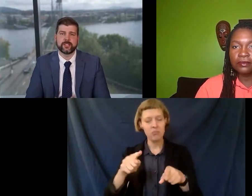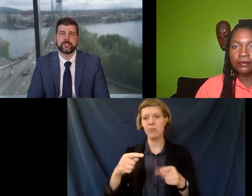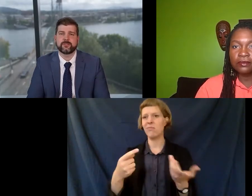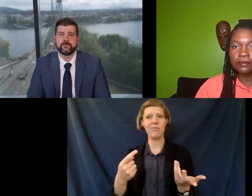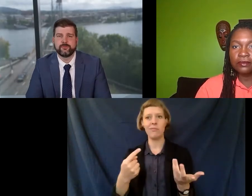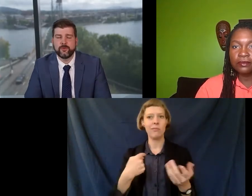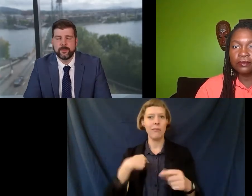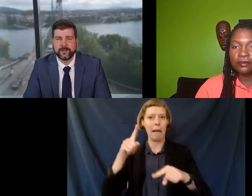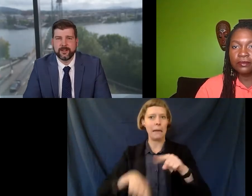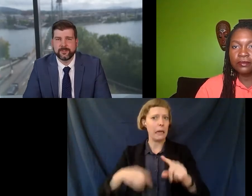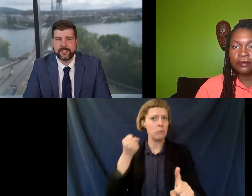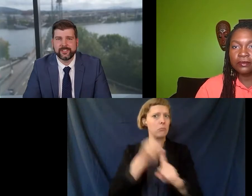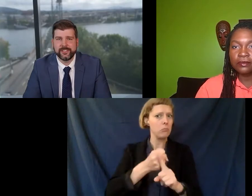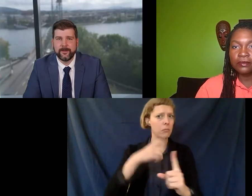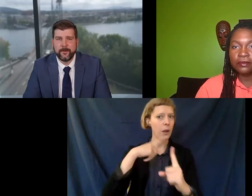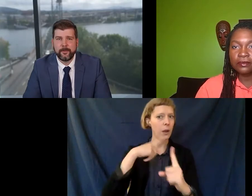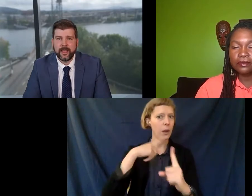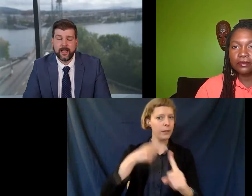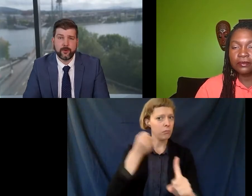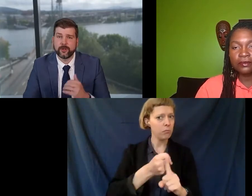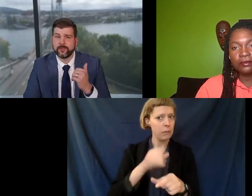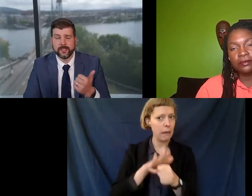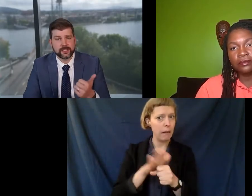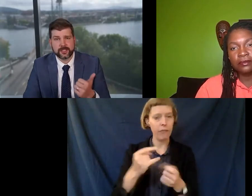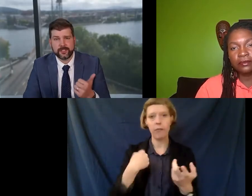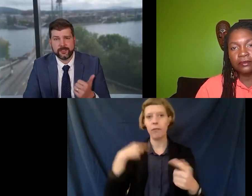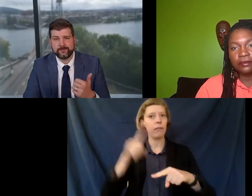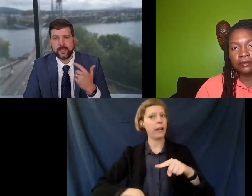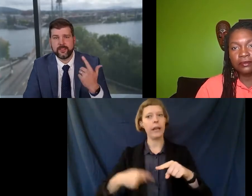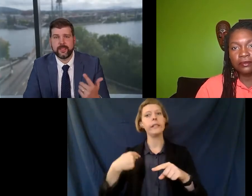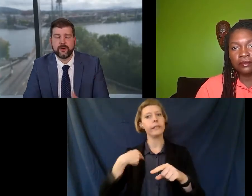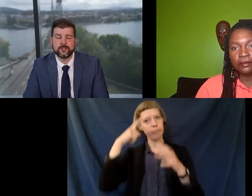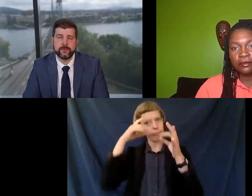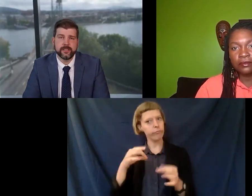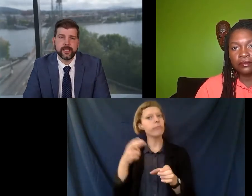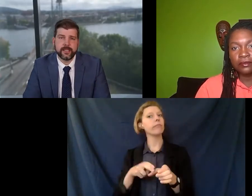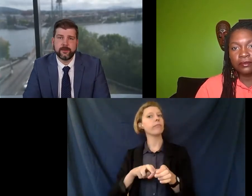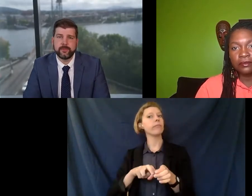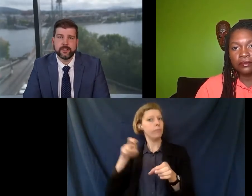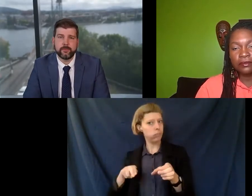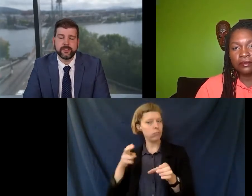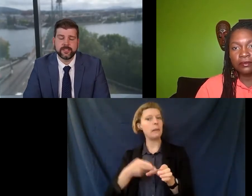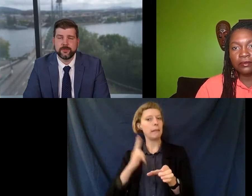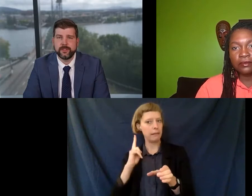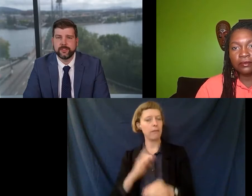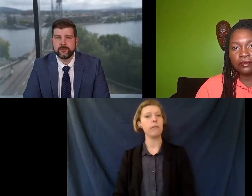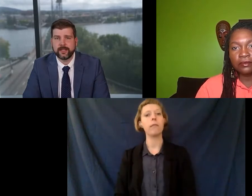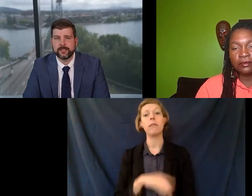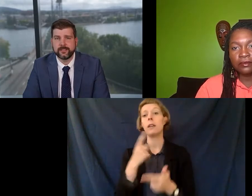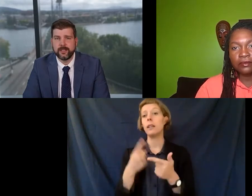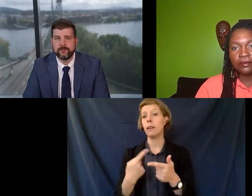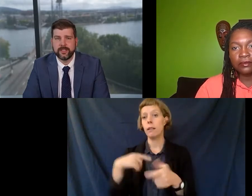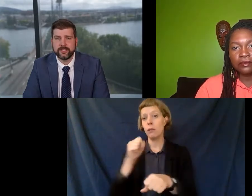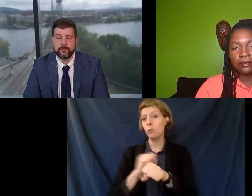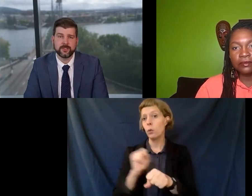criminal justice reform conversation. And I worked for the legislature, and then ultimately ended up being appointed to be the